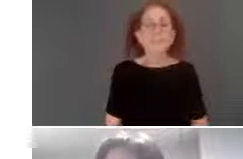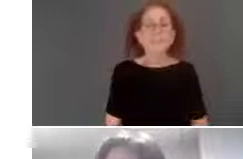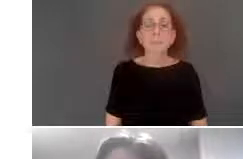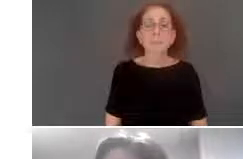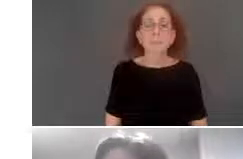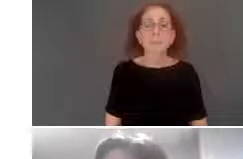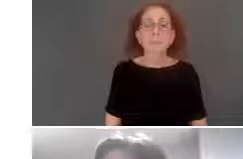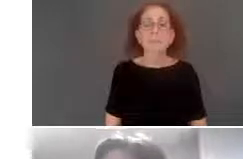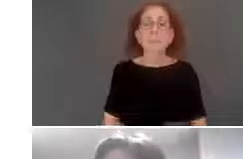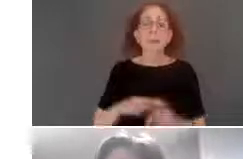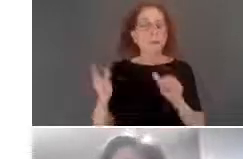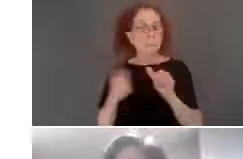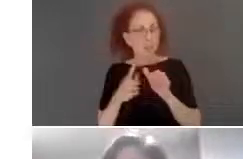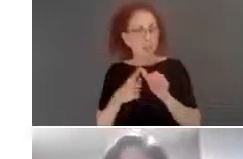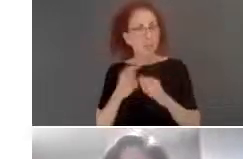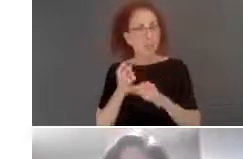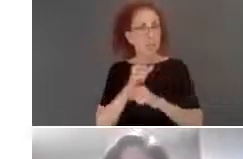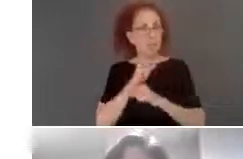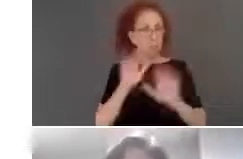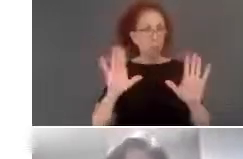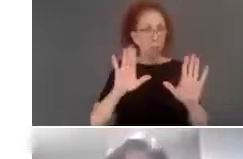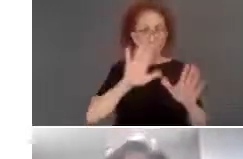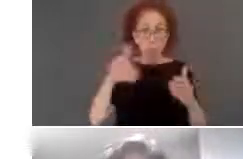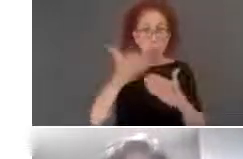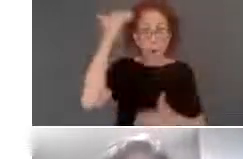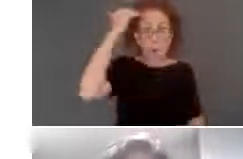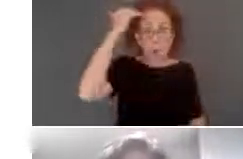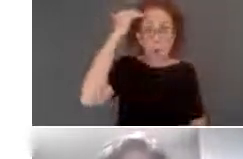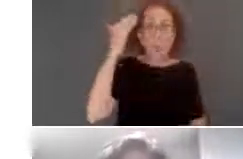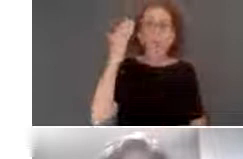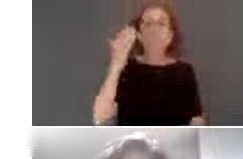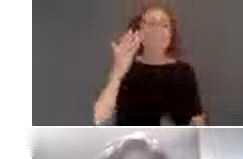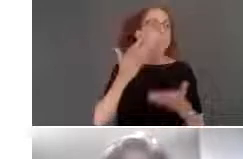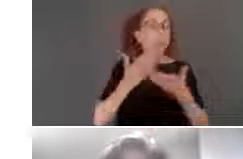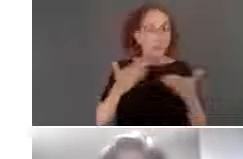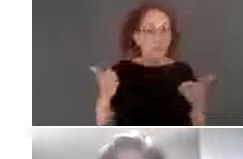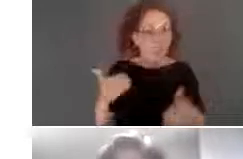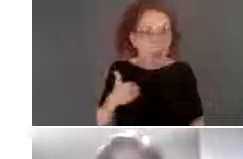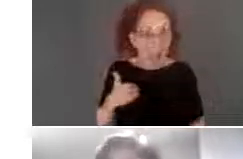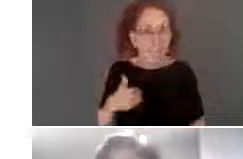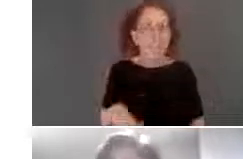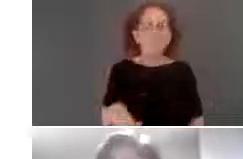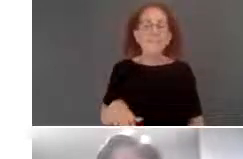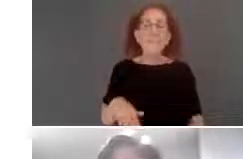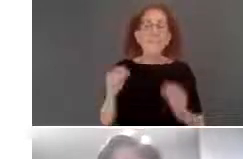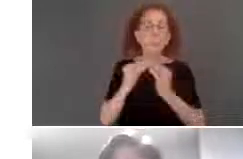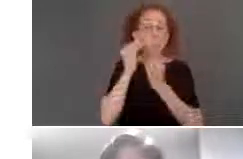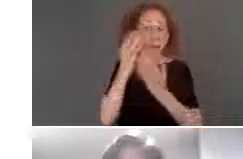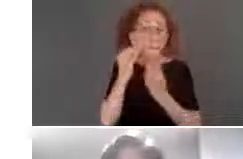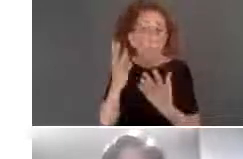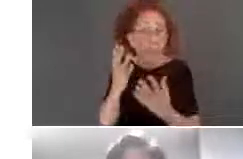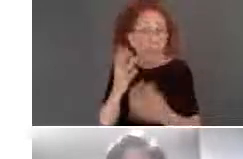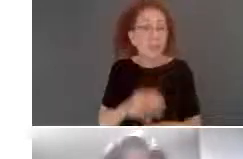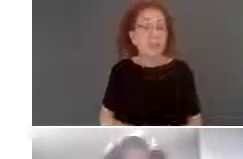Before we do that, I just want to make sure that you're all aware of some resources where you can find additional information.